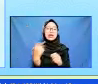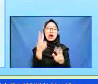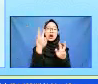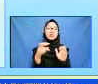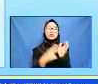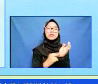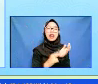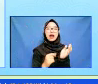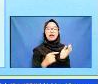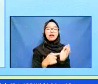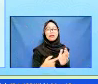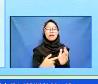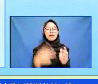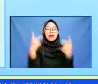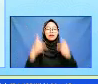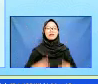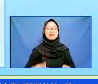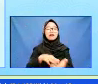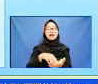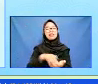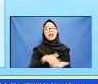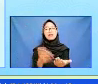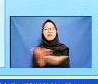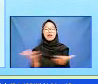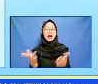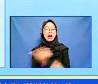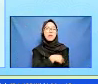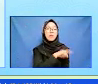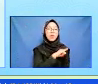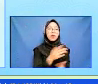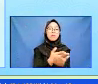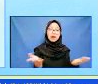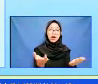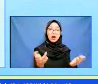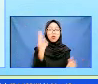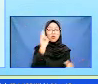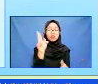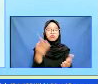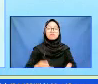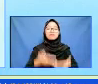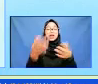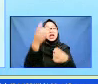in formulation policy, or design of inclusive climate program on climate